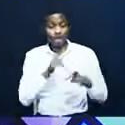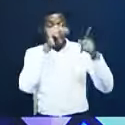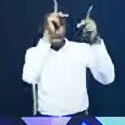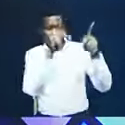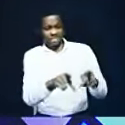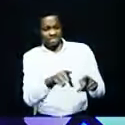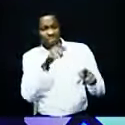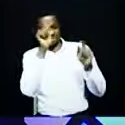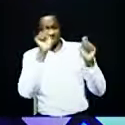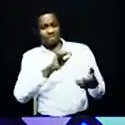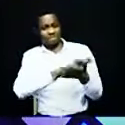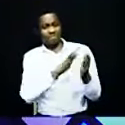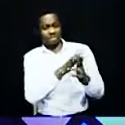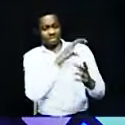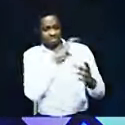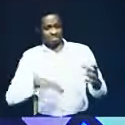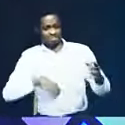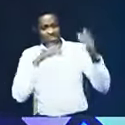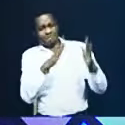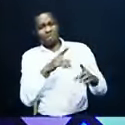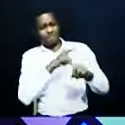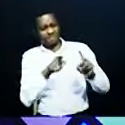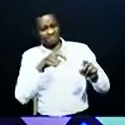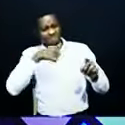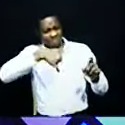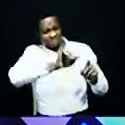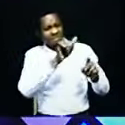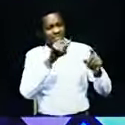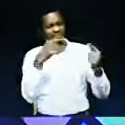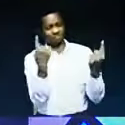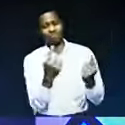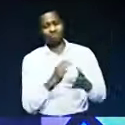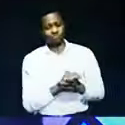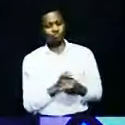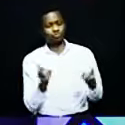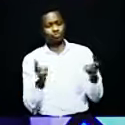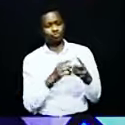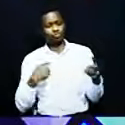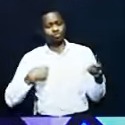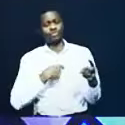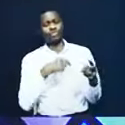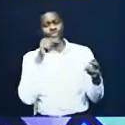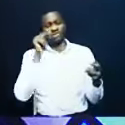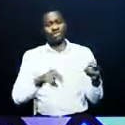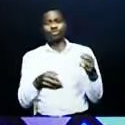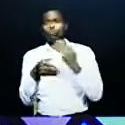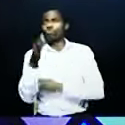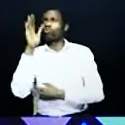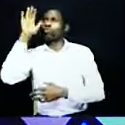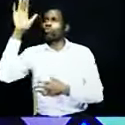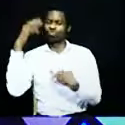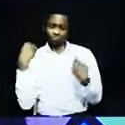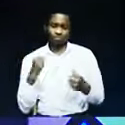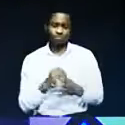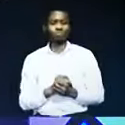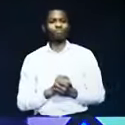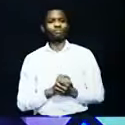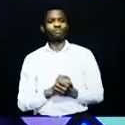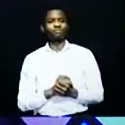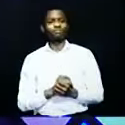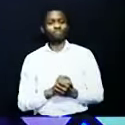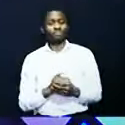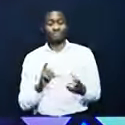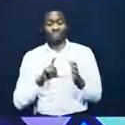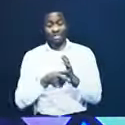Na ye betu mi aye Christopher now so ye atwaswa ye bonim. So we need the strength of the Lord. Iti ye hear radi muahodin. And the assembly of